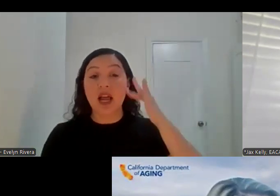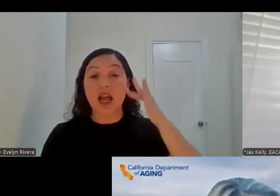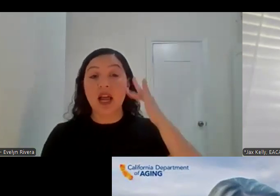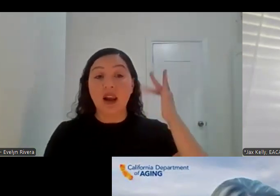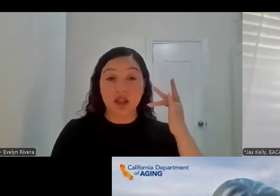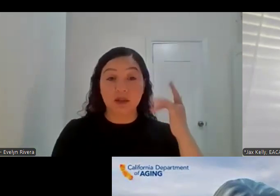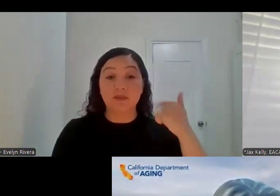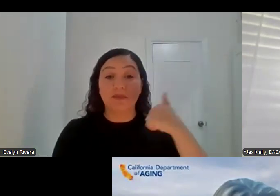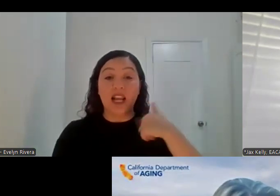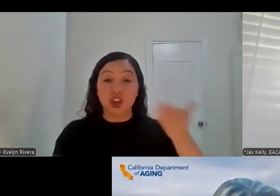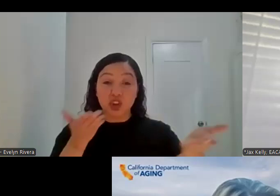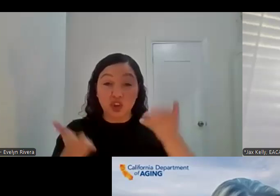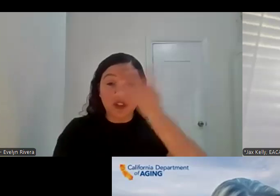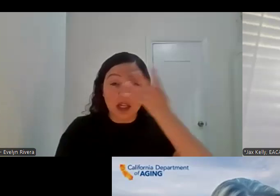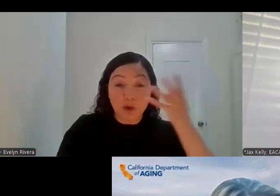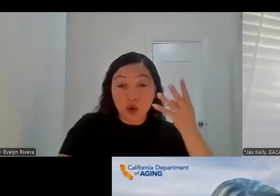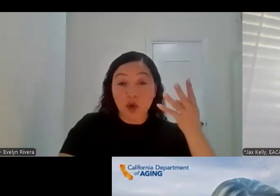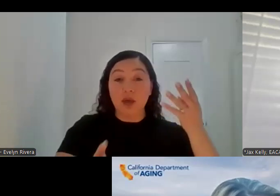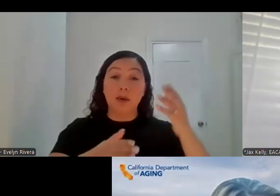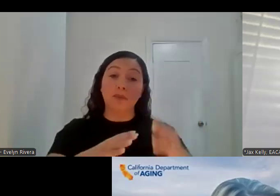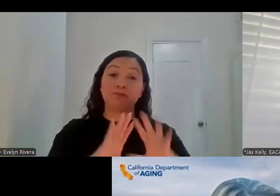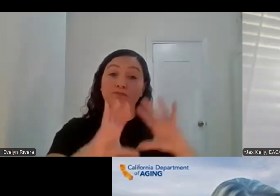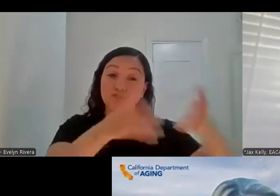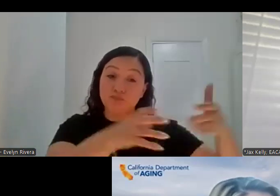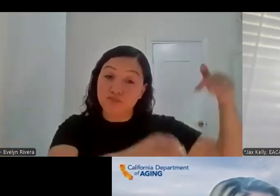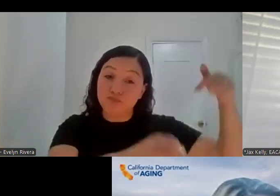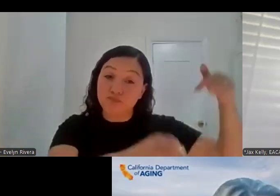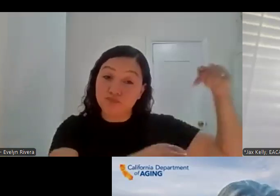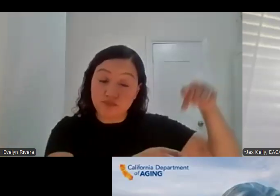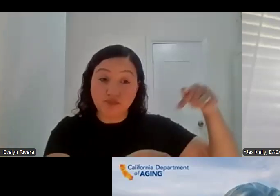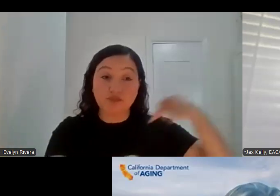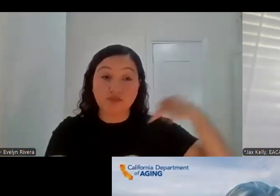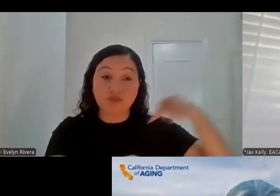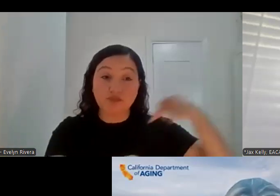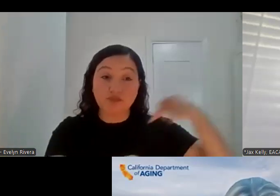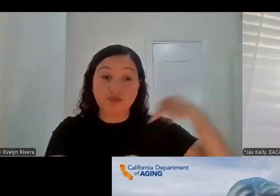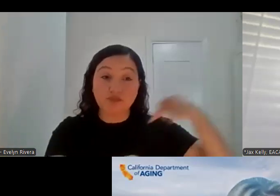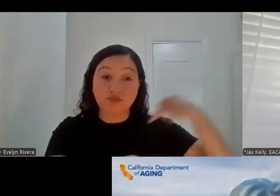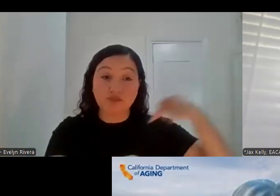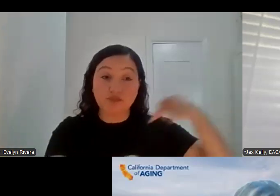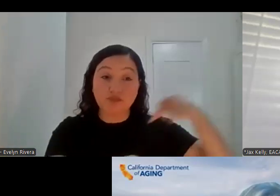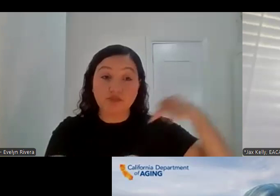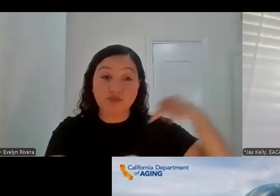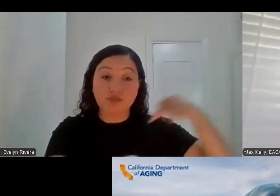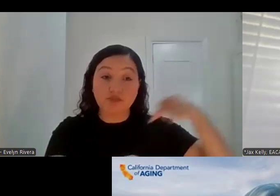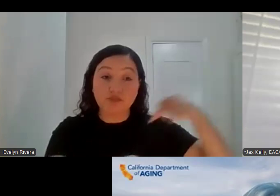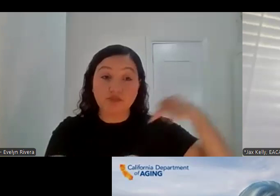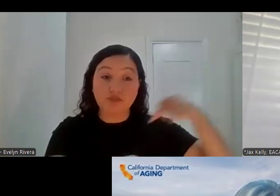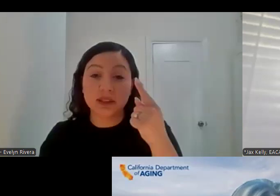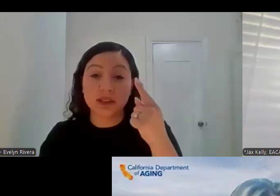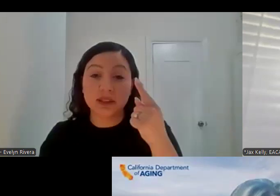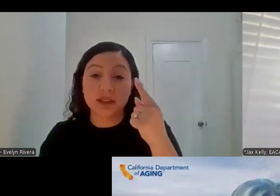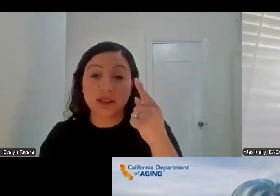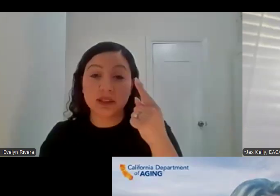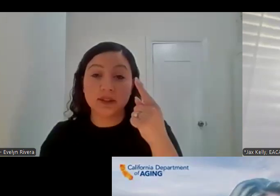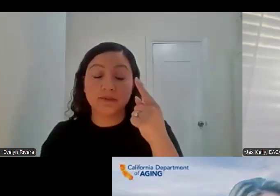our facility that cared for trans individuals, which was a really unique experience and really inspired a lot of my policy and